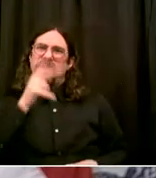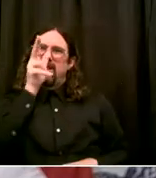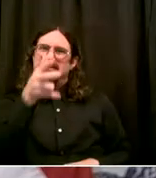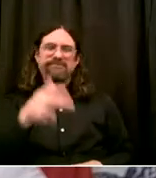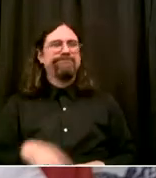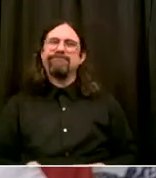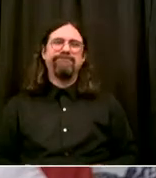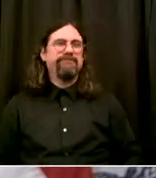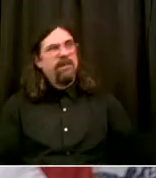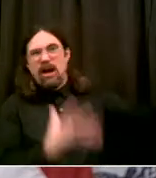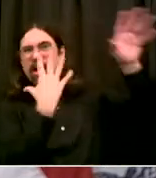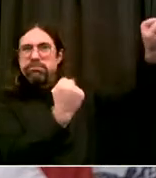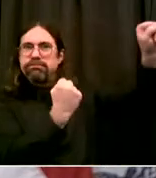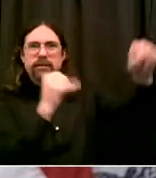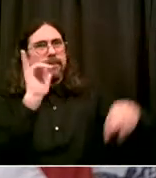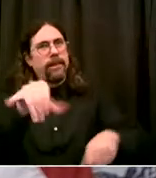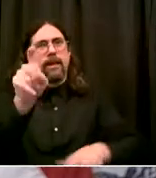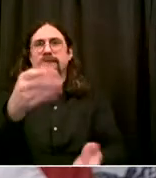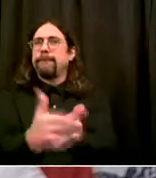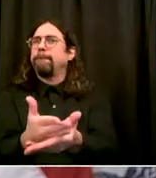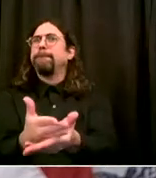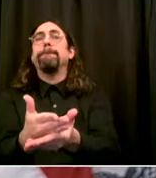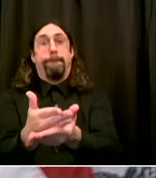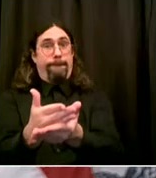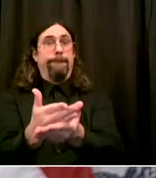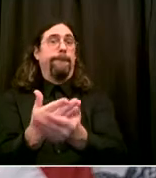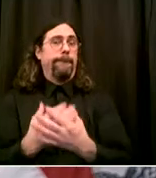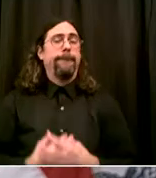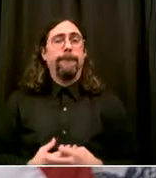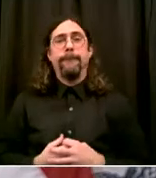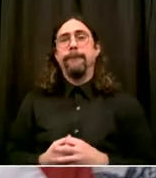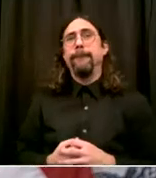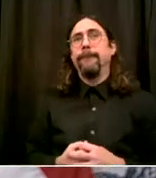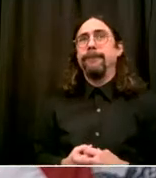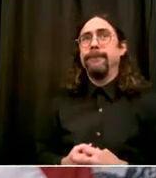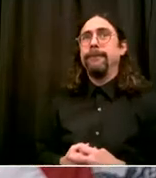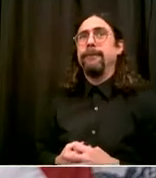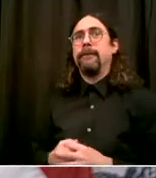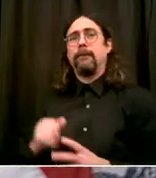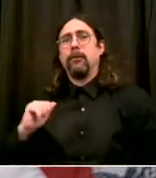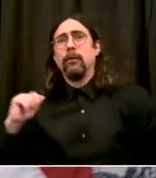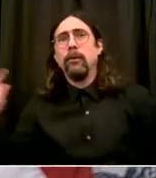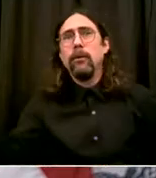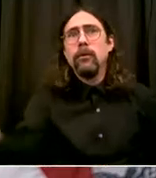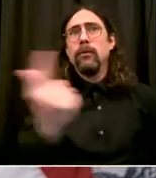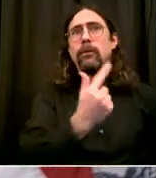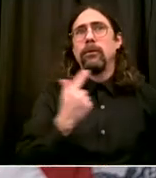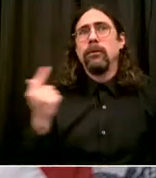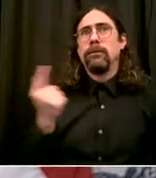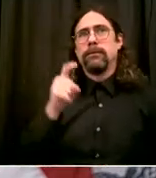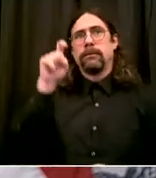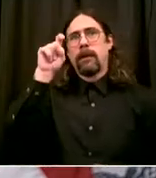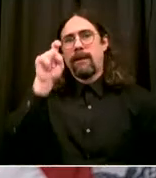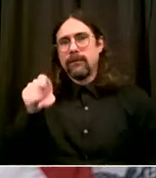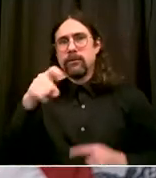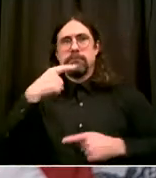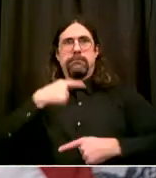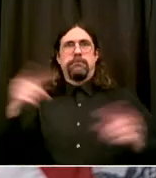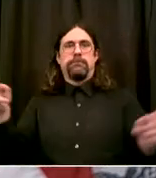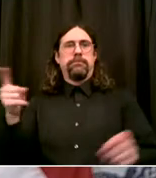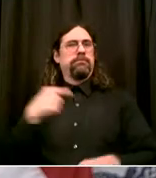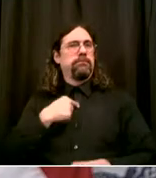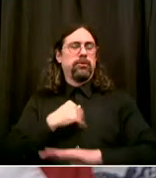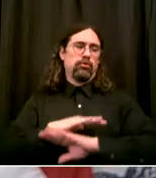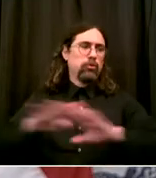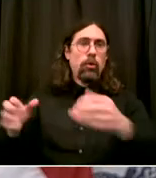not accept it in our personal lives. And when someone does something like this, they have to suffer consequences. And there needs to be real